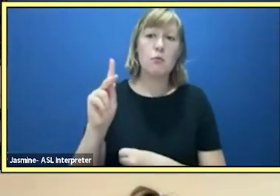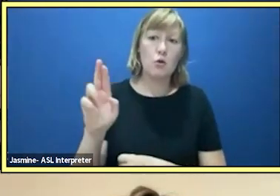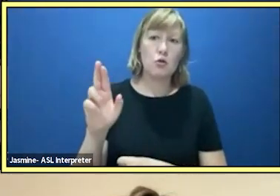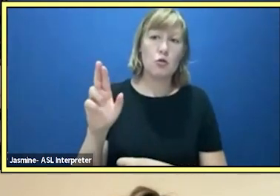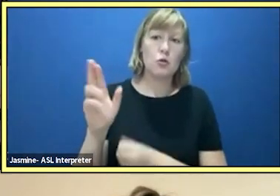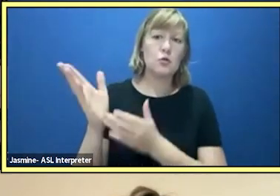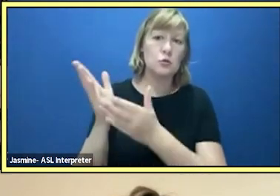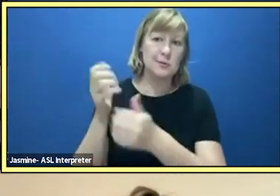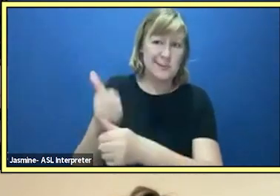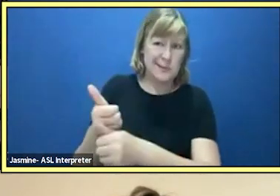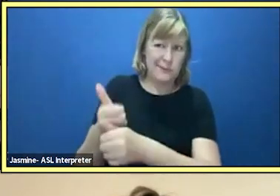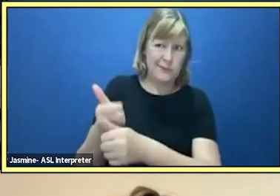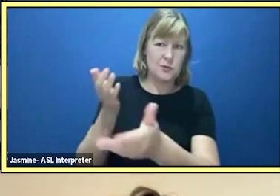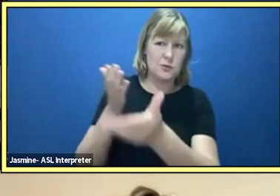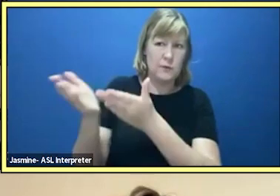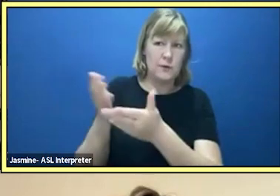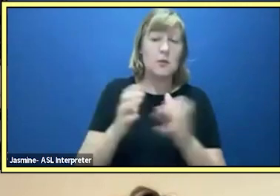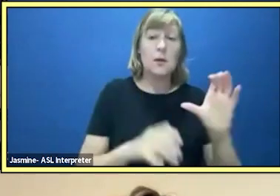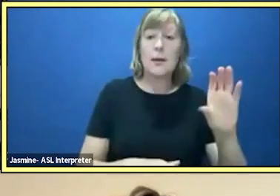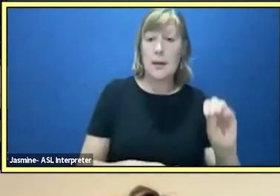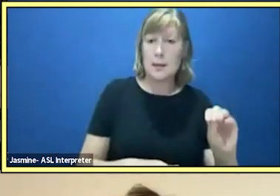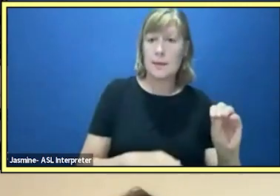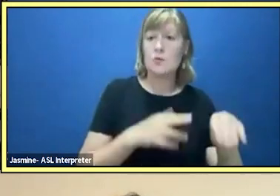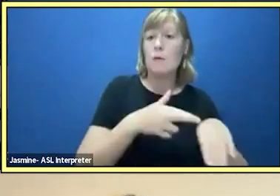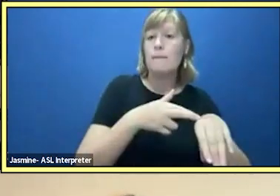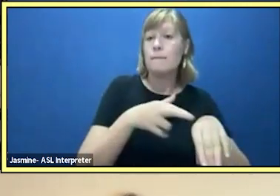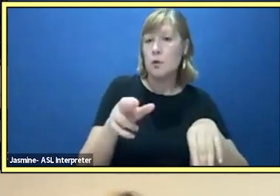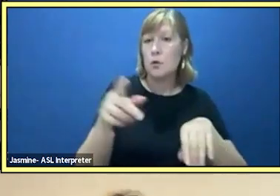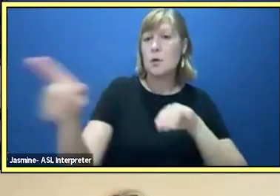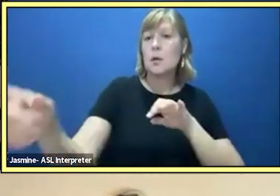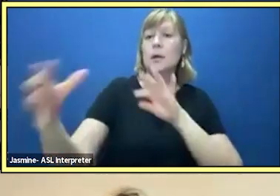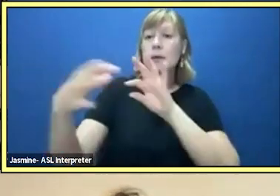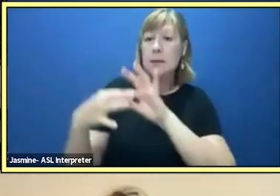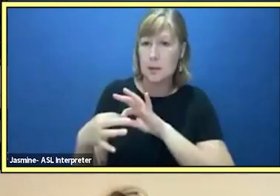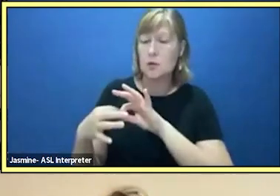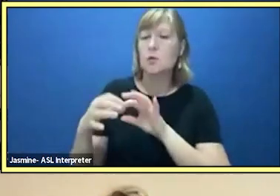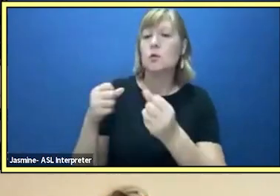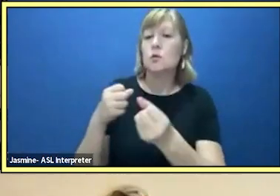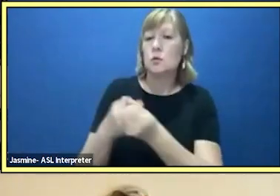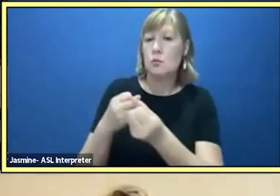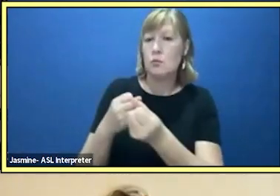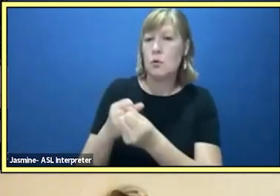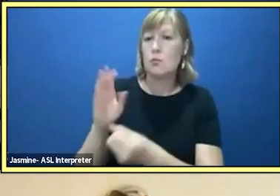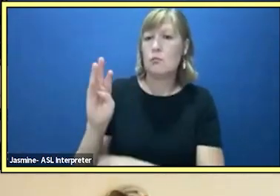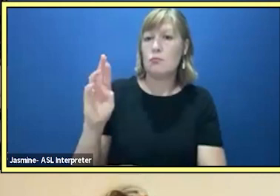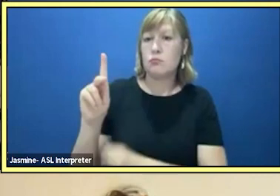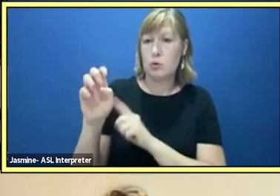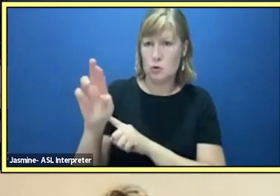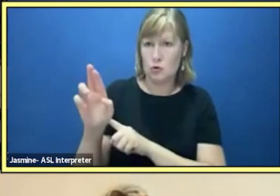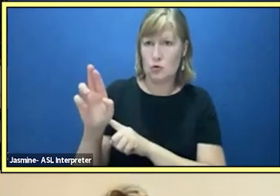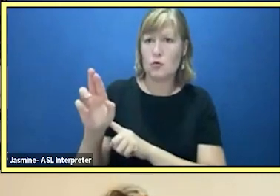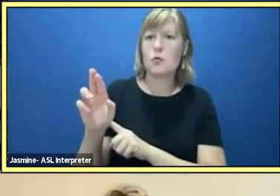refer you to a support broker if that's what you wanted. It's optional. And the support broker is there to help